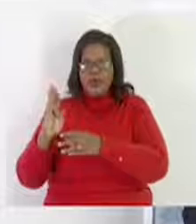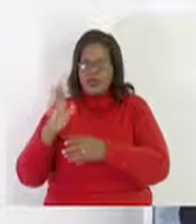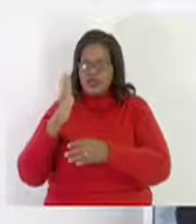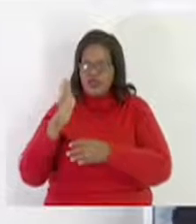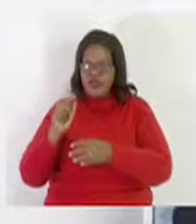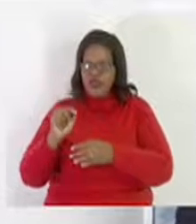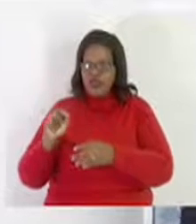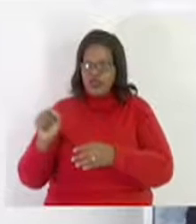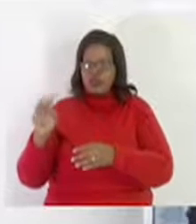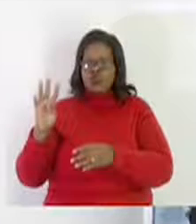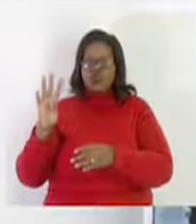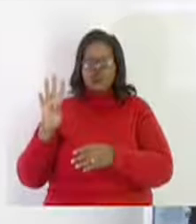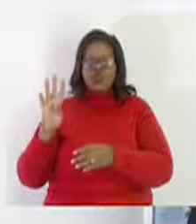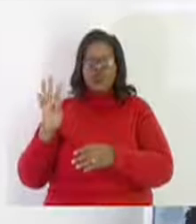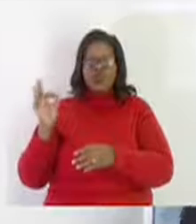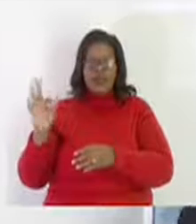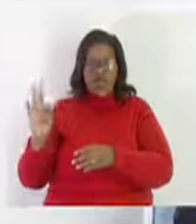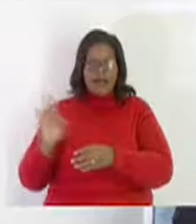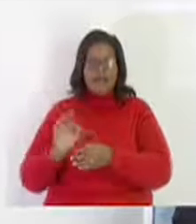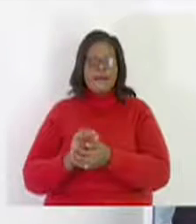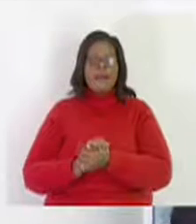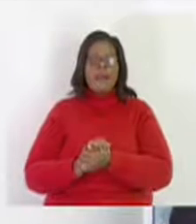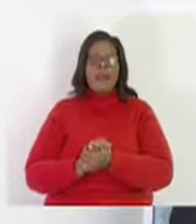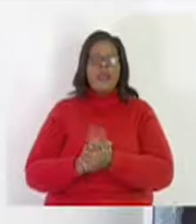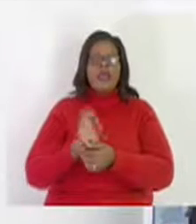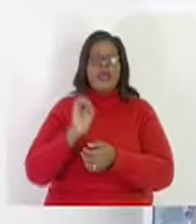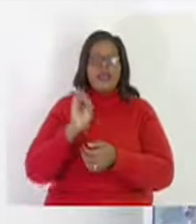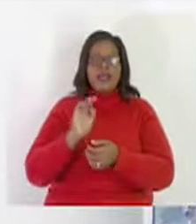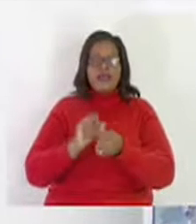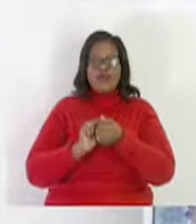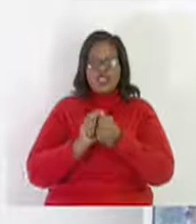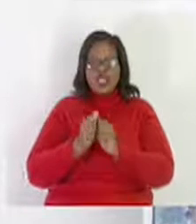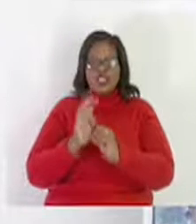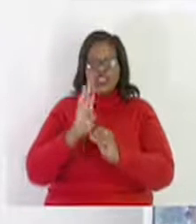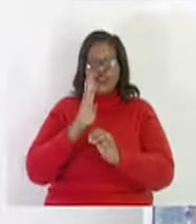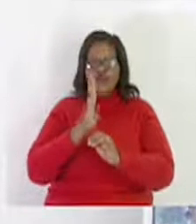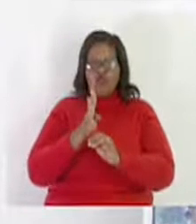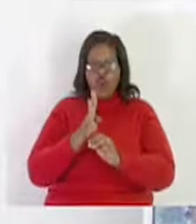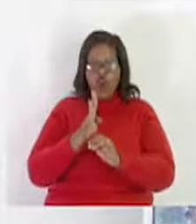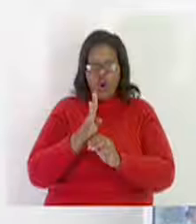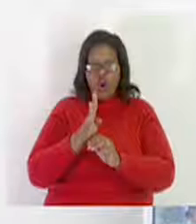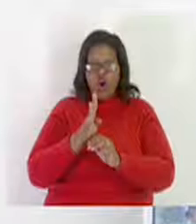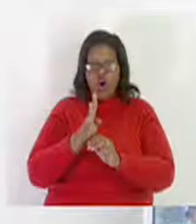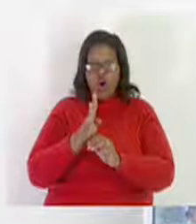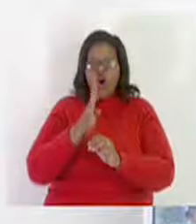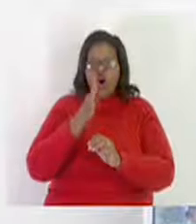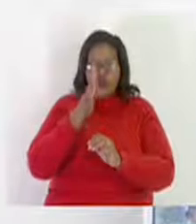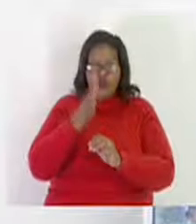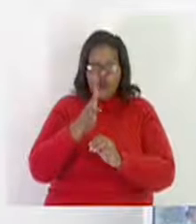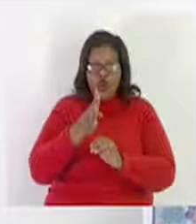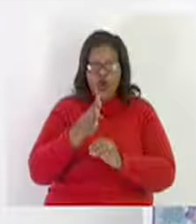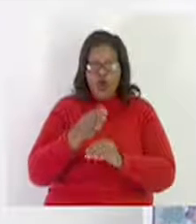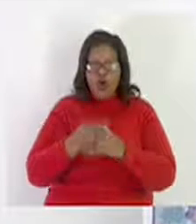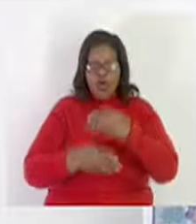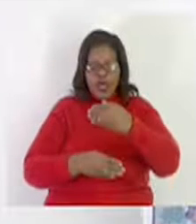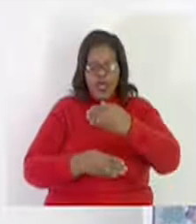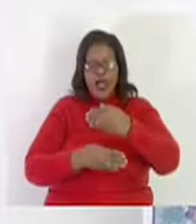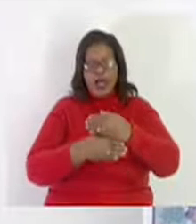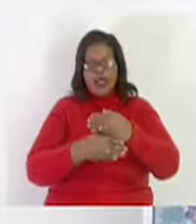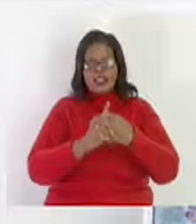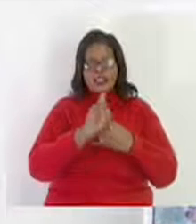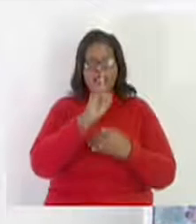If 9 is in that category, it will change 4. And by changing 4, we are